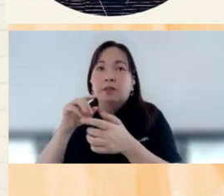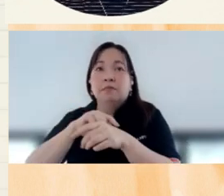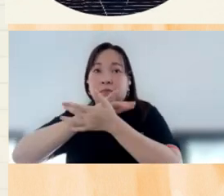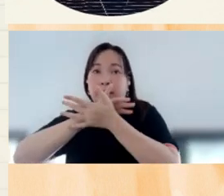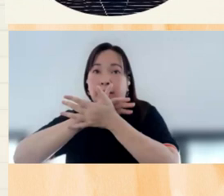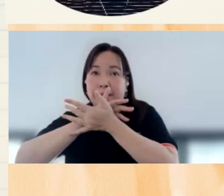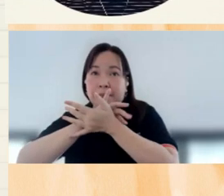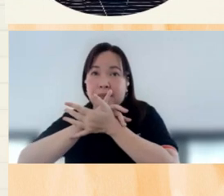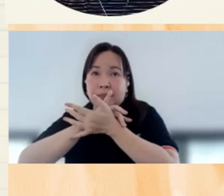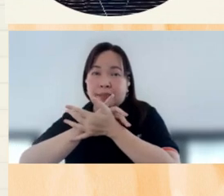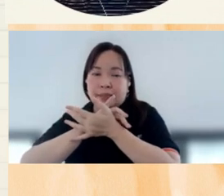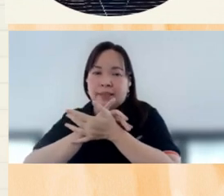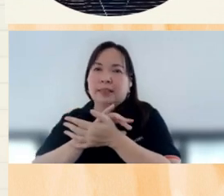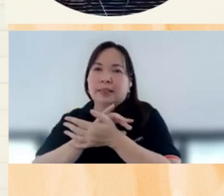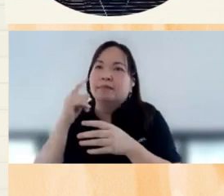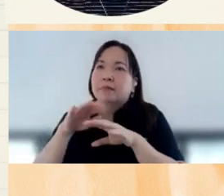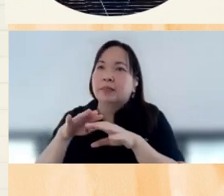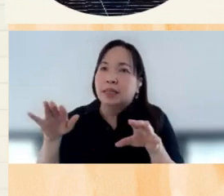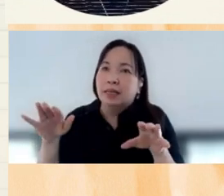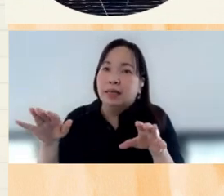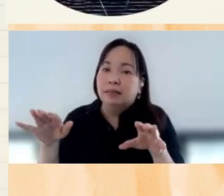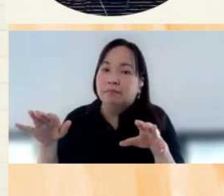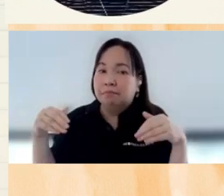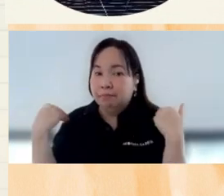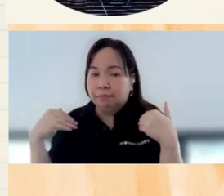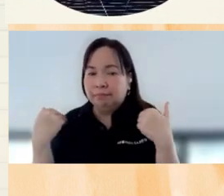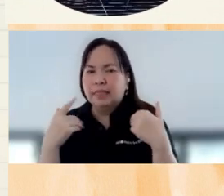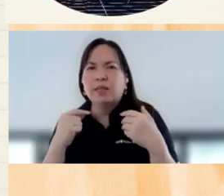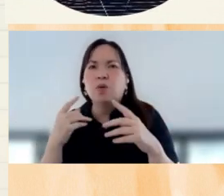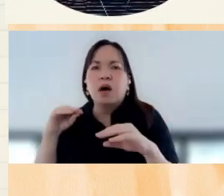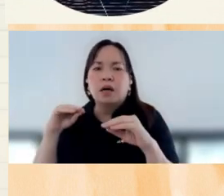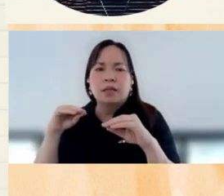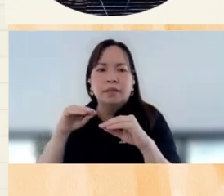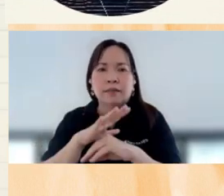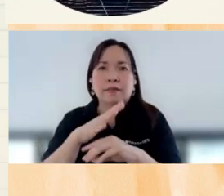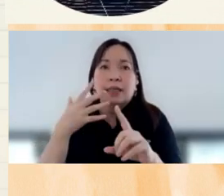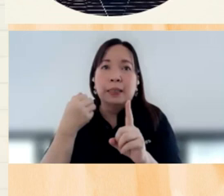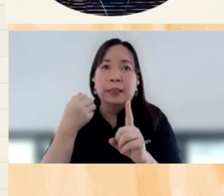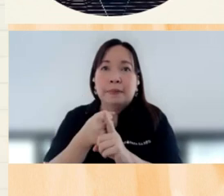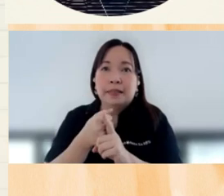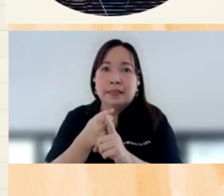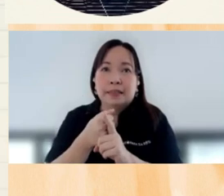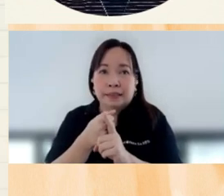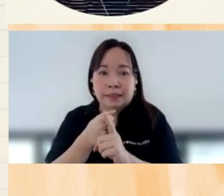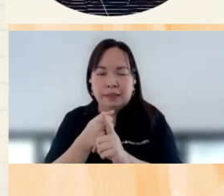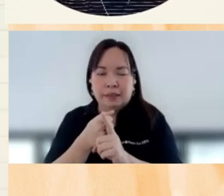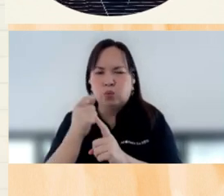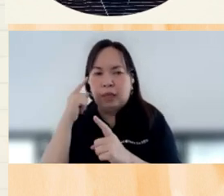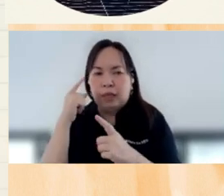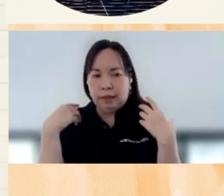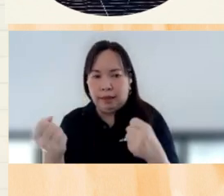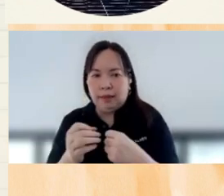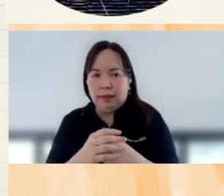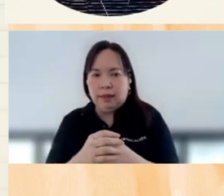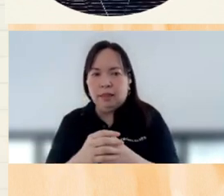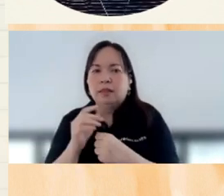impact to mental health for us to be able to provide effective intervention. So